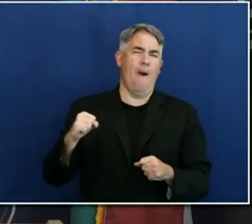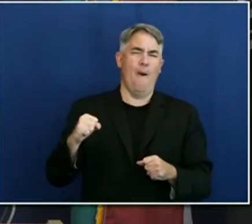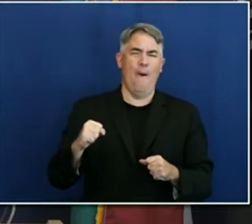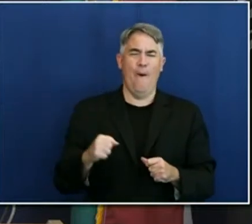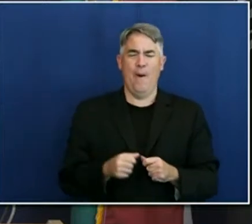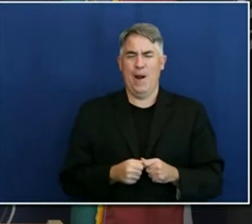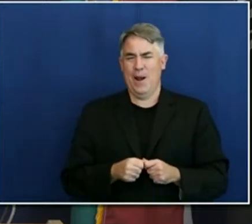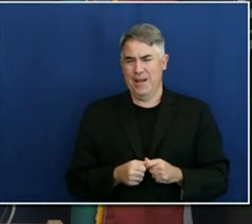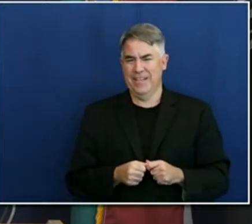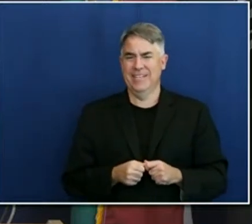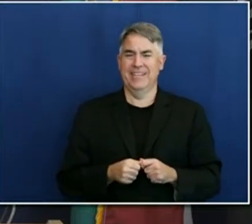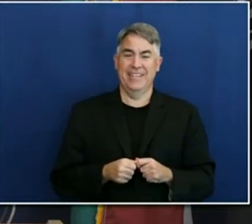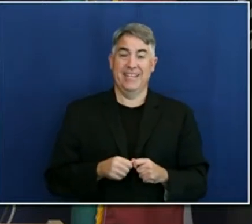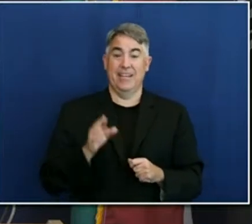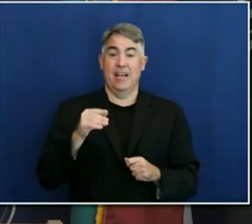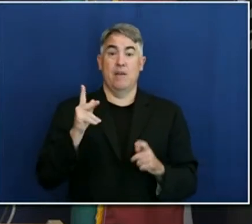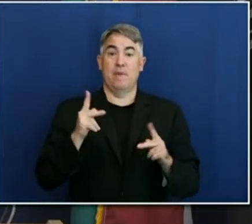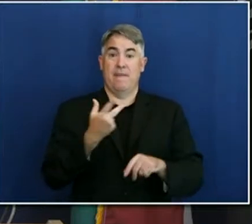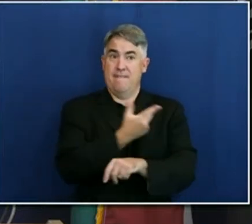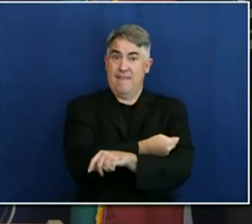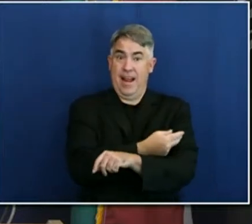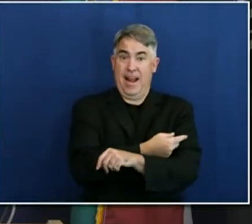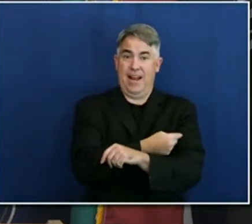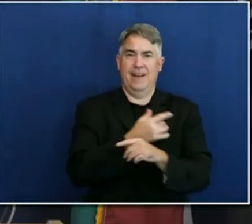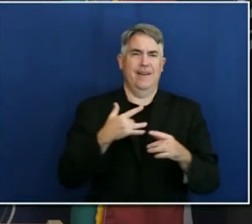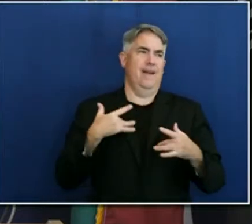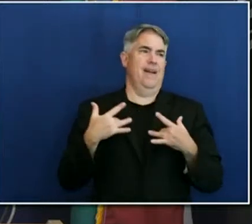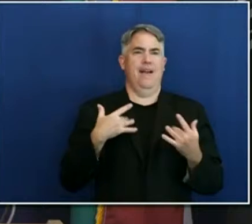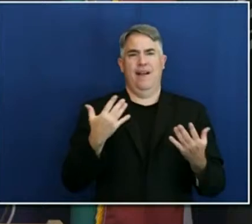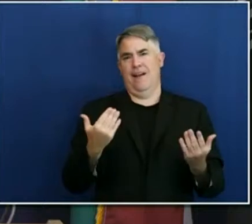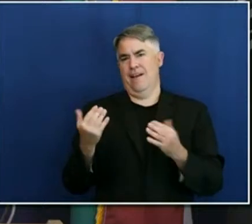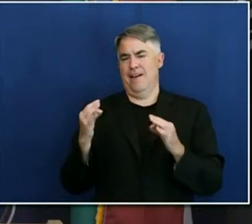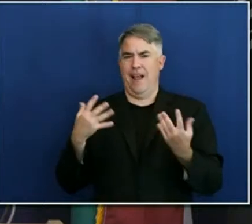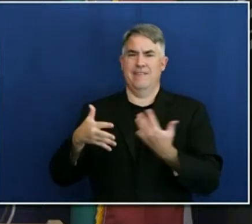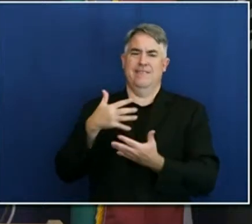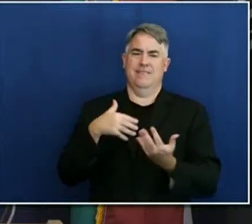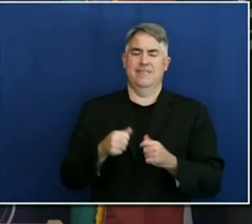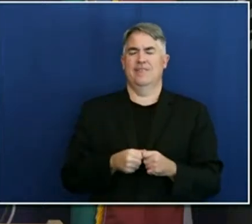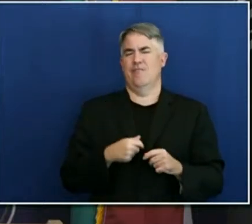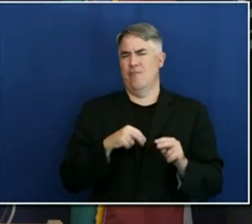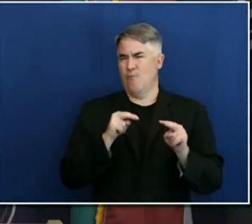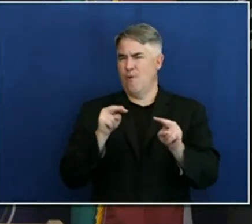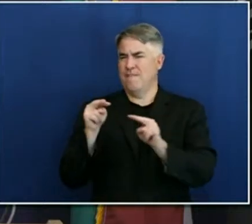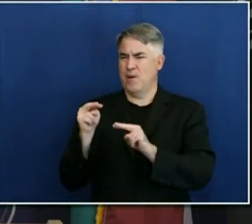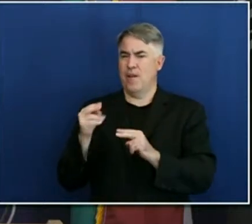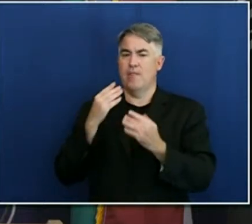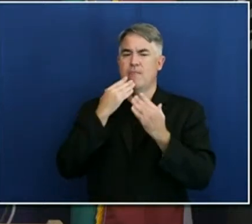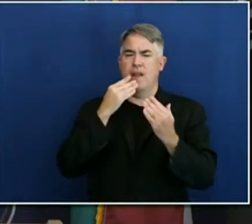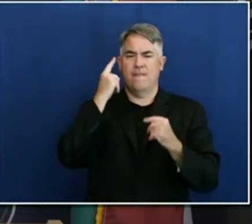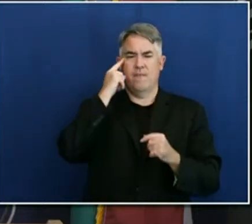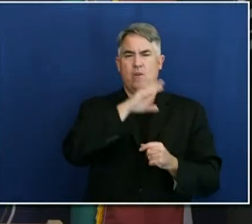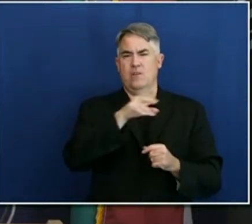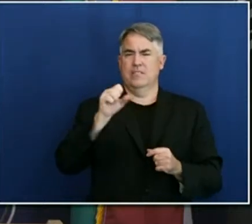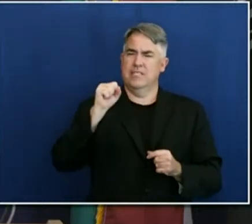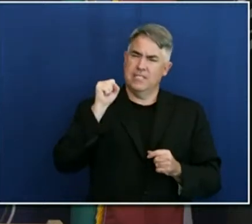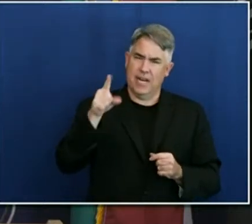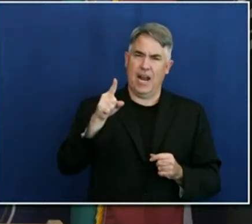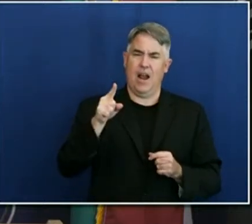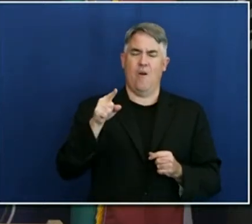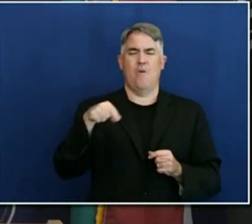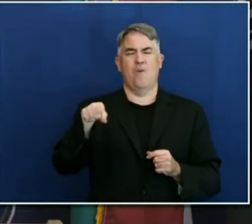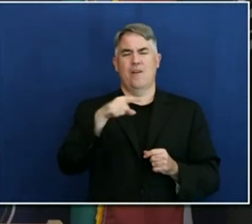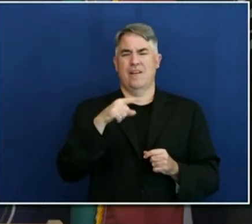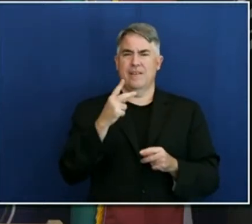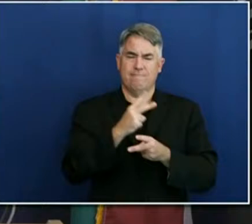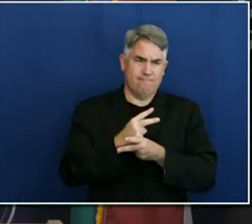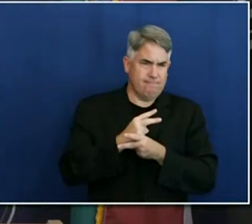in all, we're in a really good position and continue to do very well. And we're very grateful for all the San Diegans that continue to be cautious